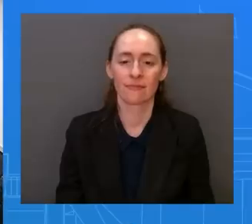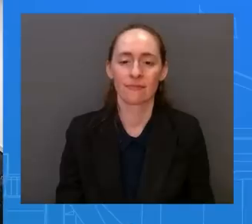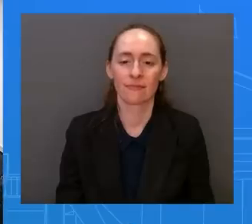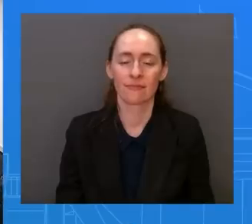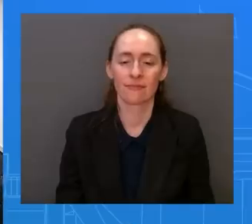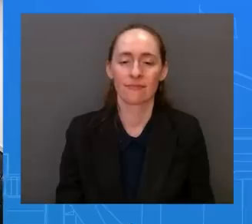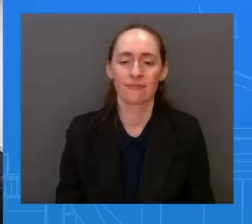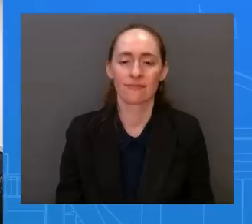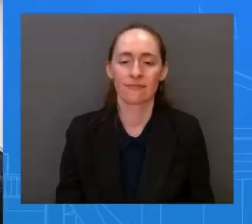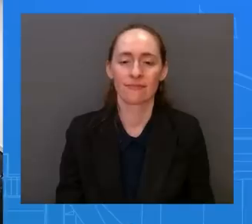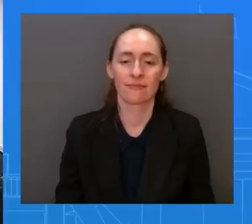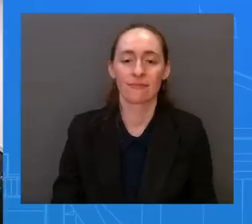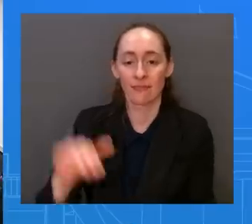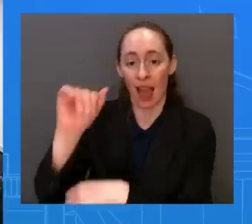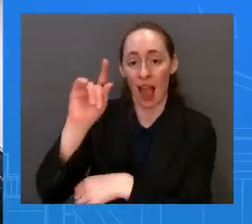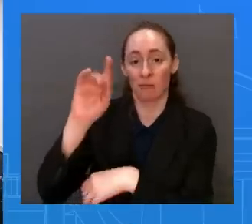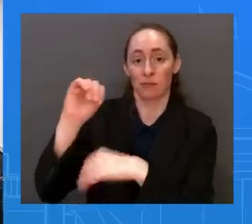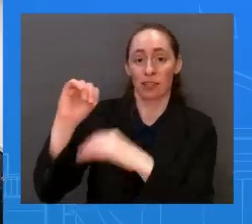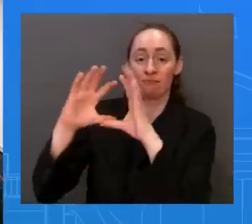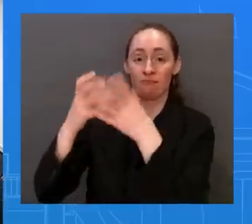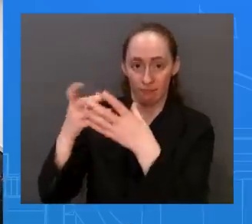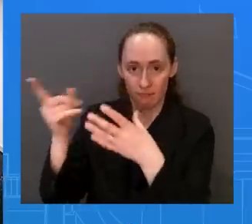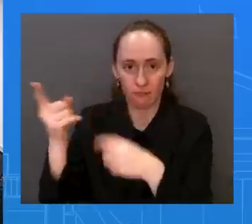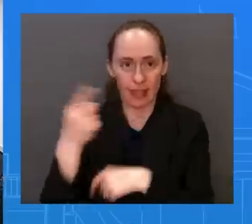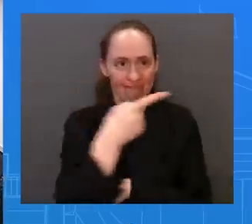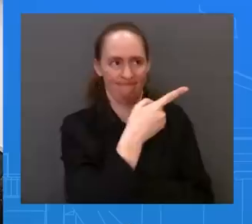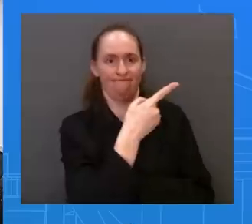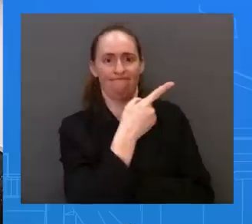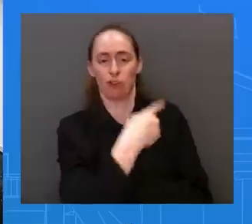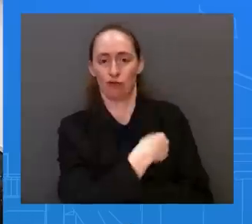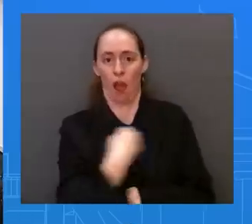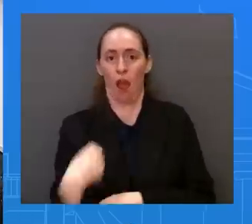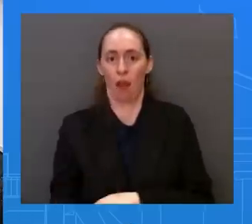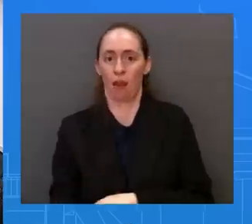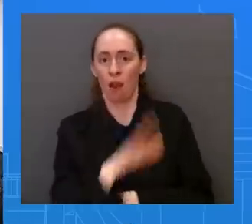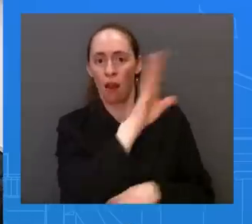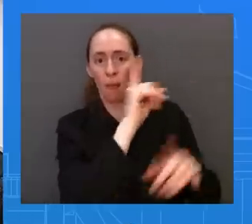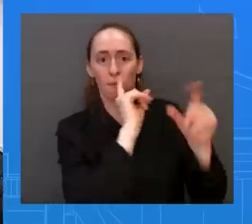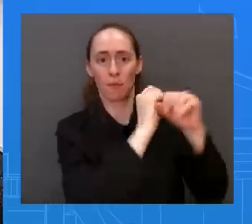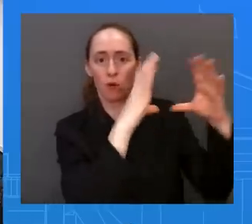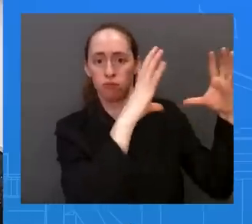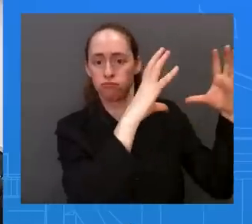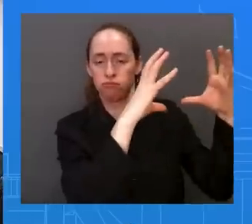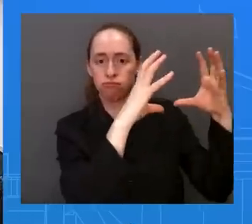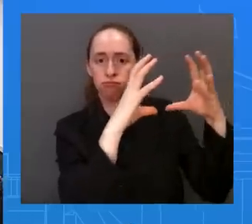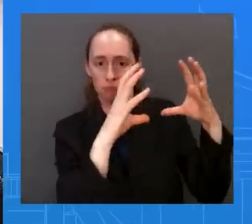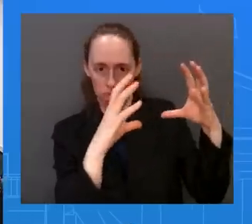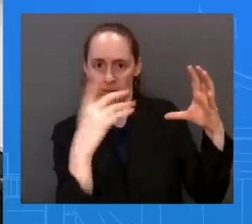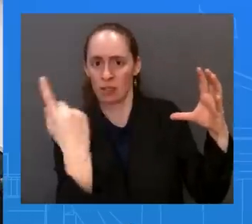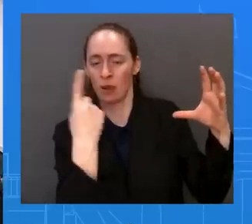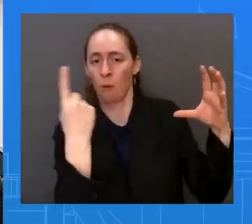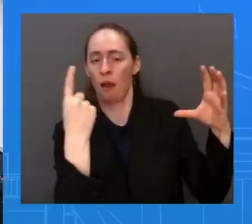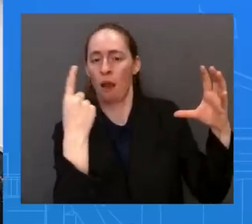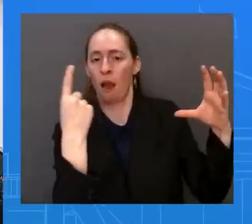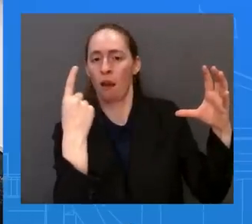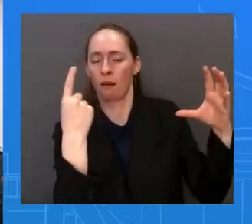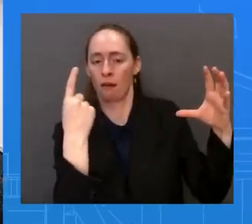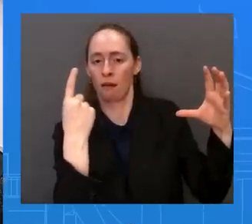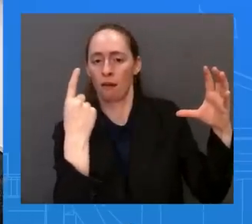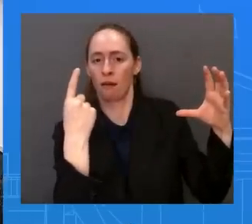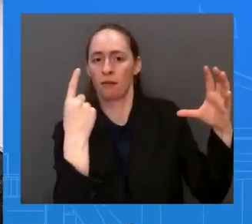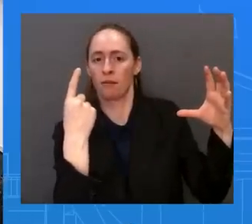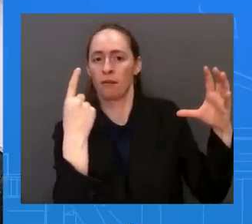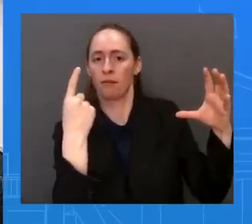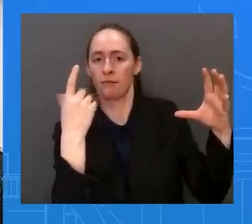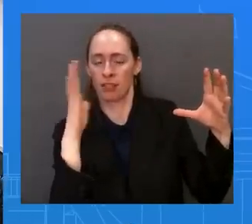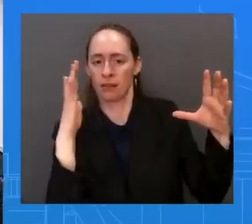the administration and their Chinese counterparts, and kind of detailing maybe rationale on the why. Can you talk about how you guys are thinking through the next